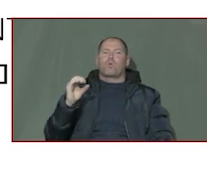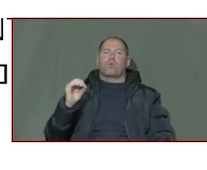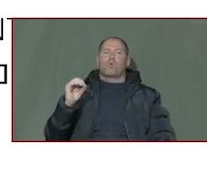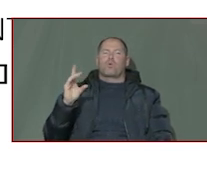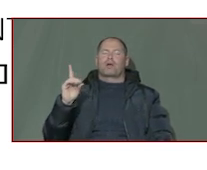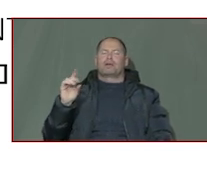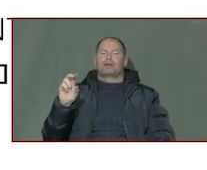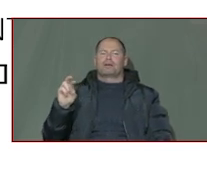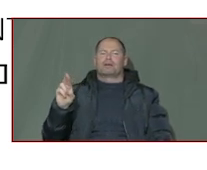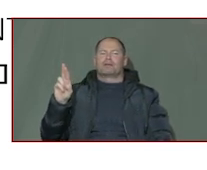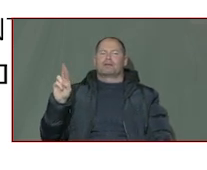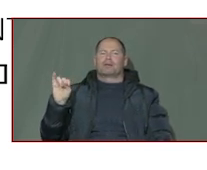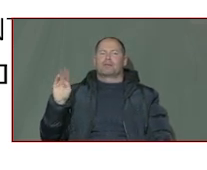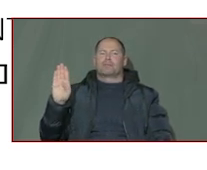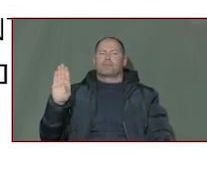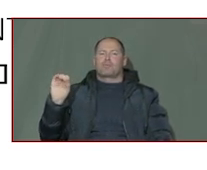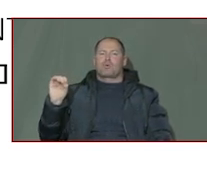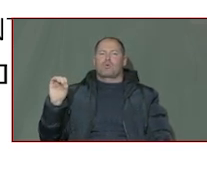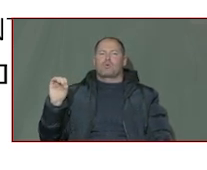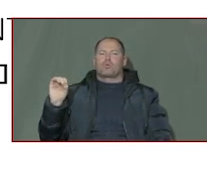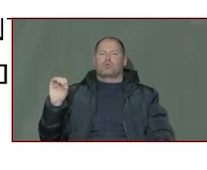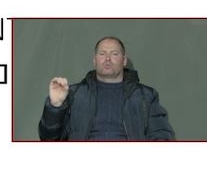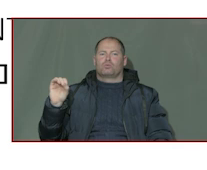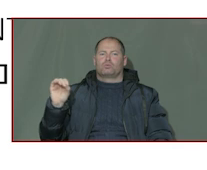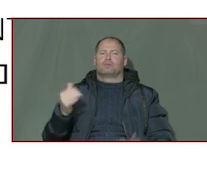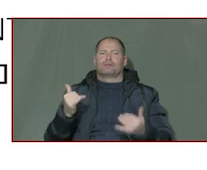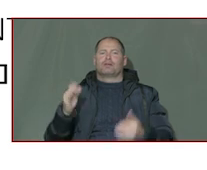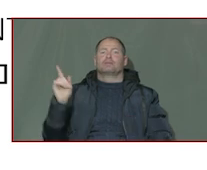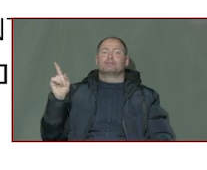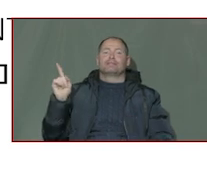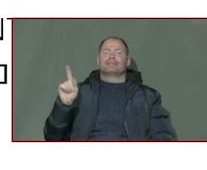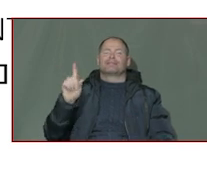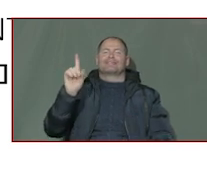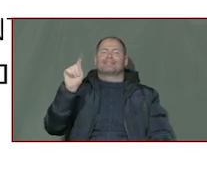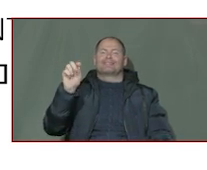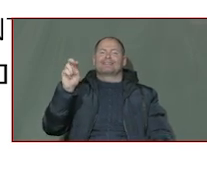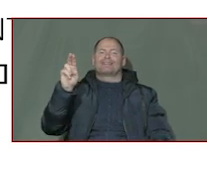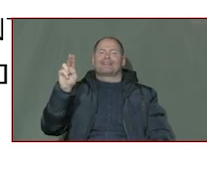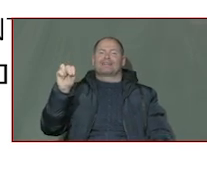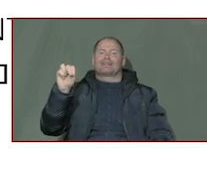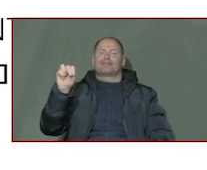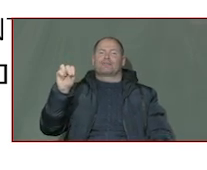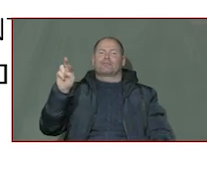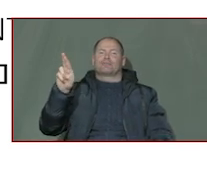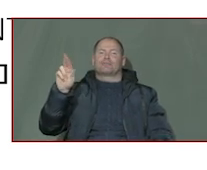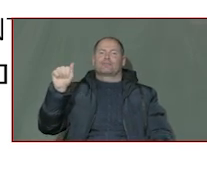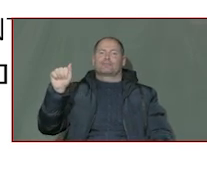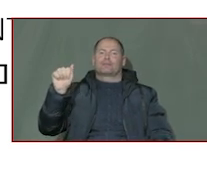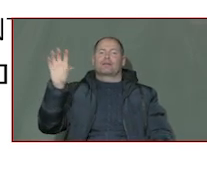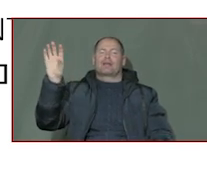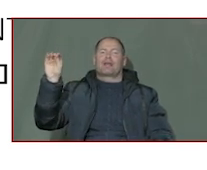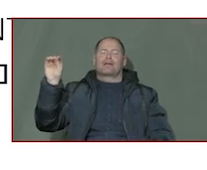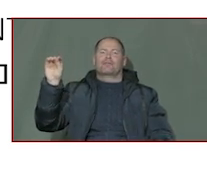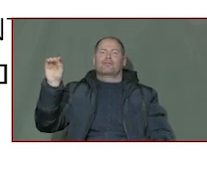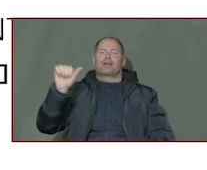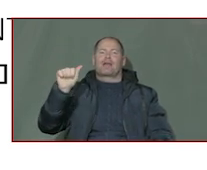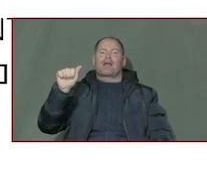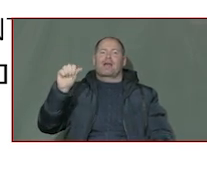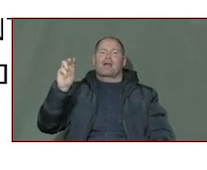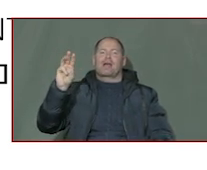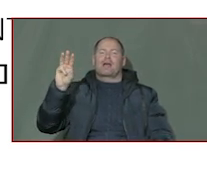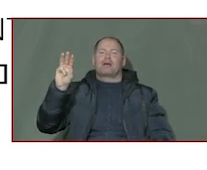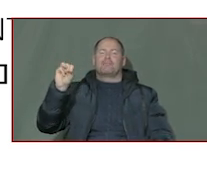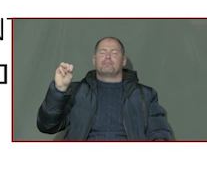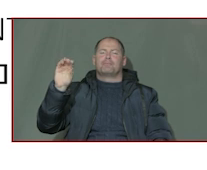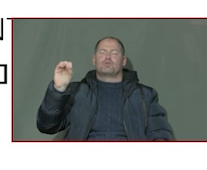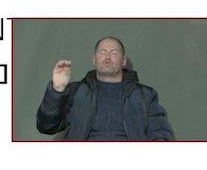ribosome. And then we have tRNA. It carries what? Amino acid.